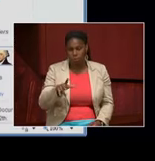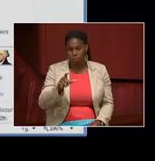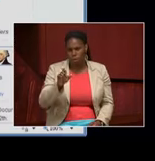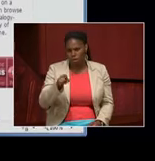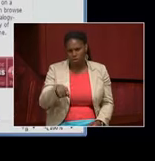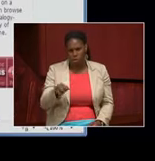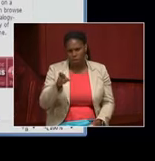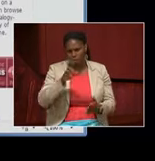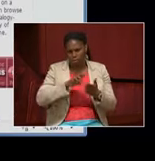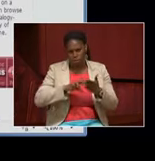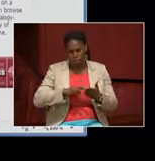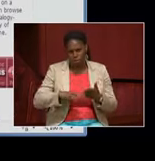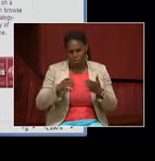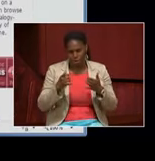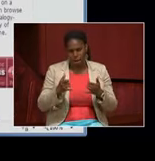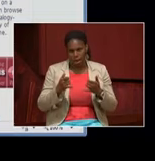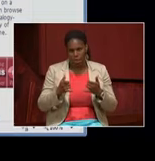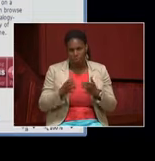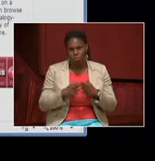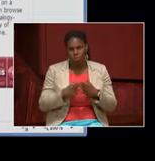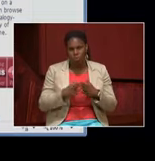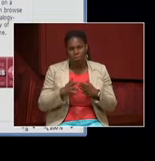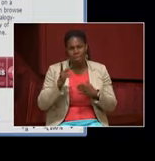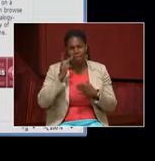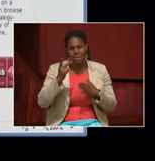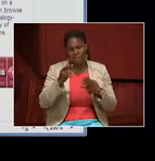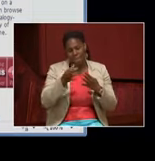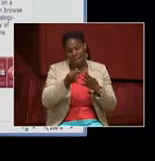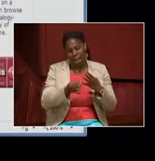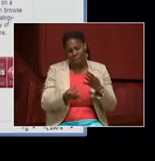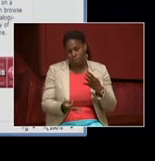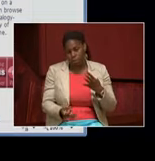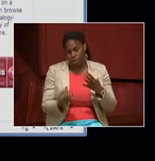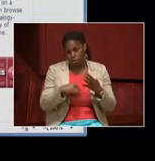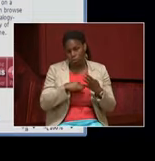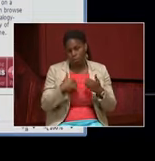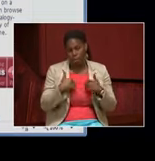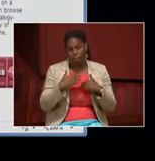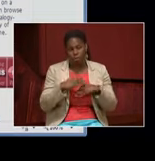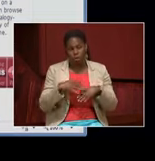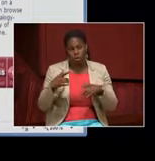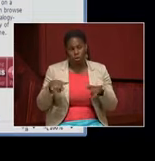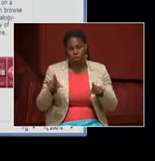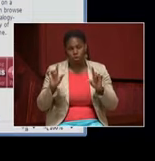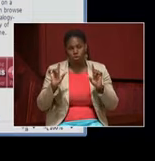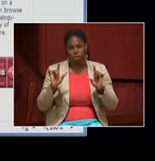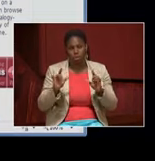research and seeing the options that we have on that screen.